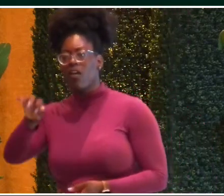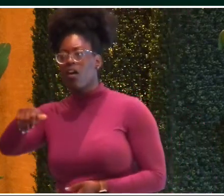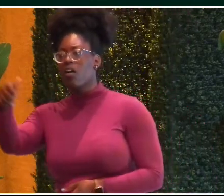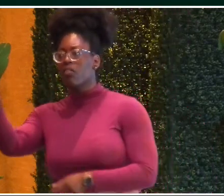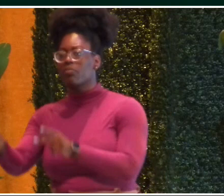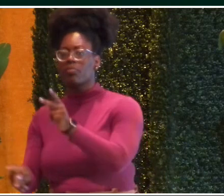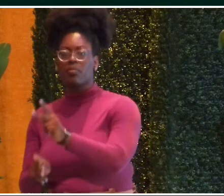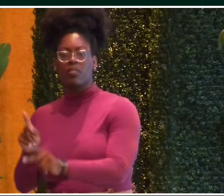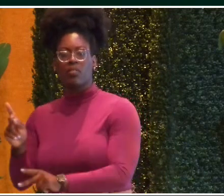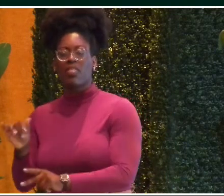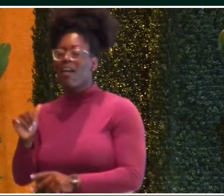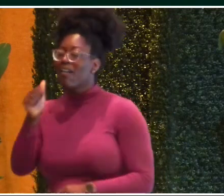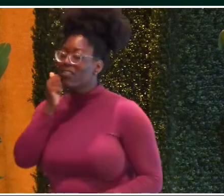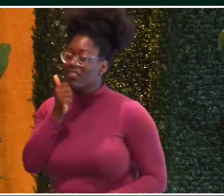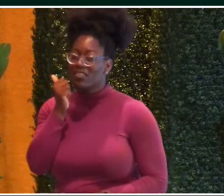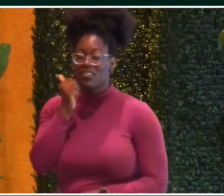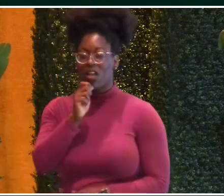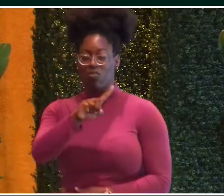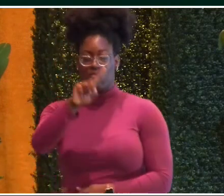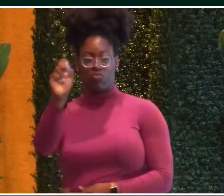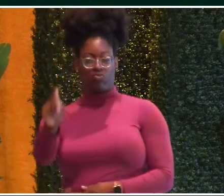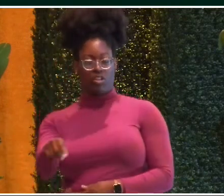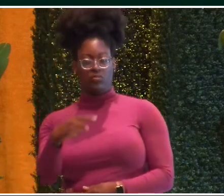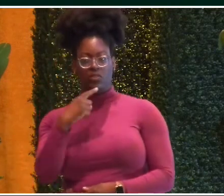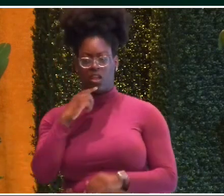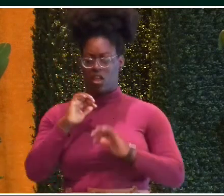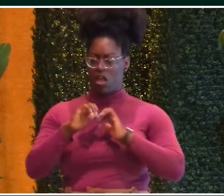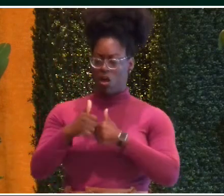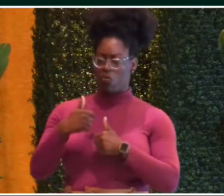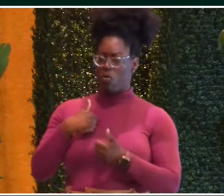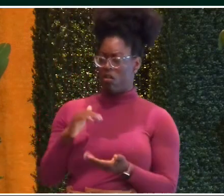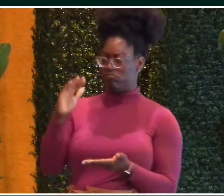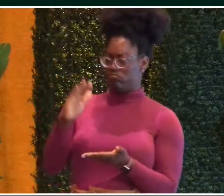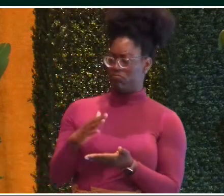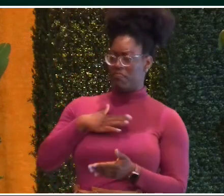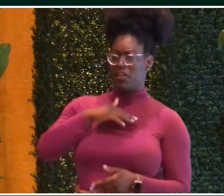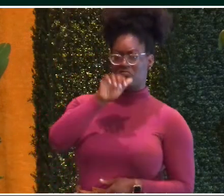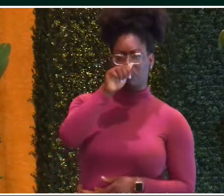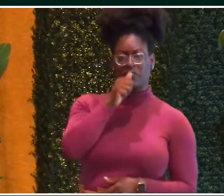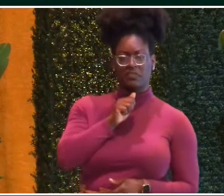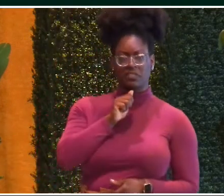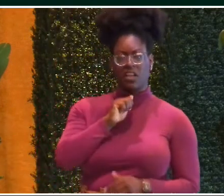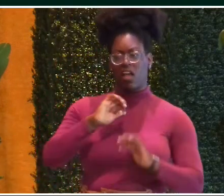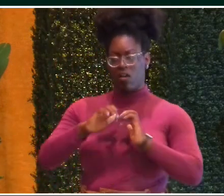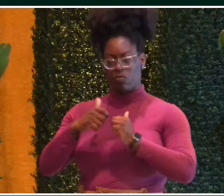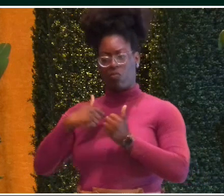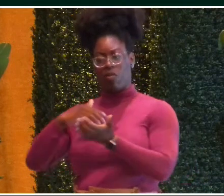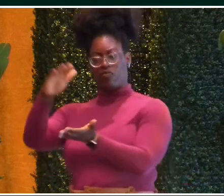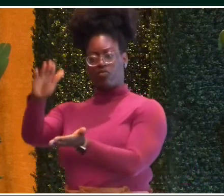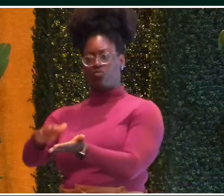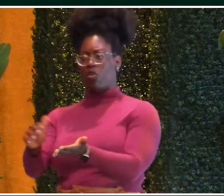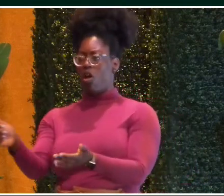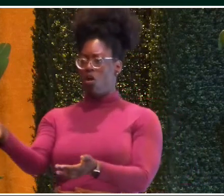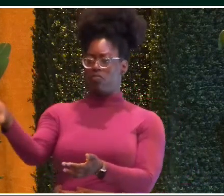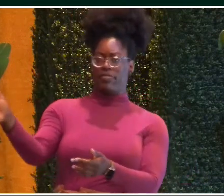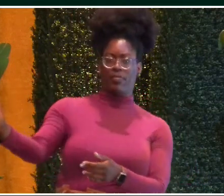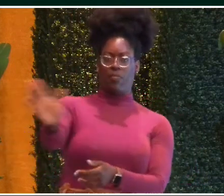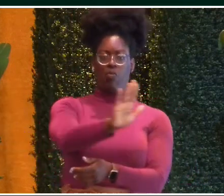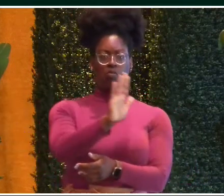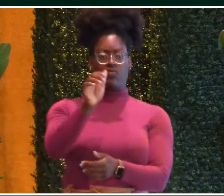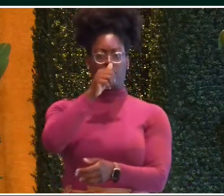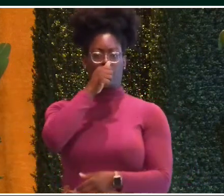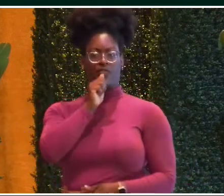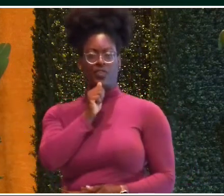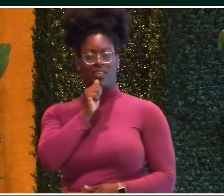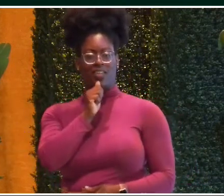day of your life thinking about how you're going to lessen suffering for yourself and for others, you will have lived a good life at the end of your life. You will